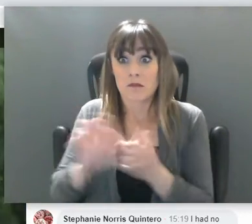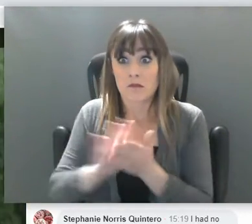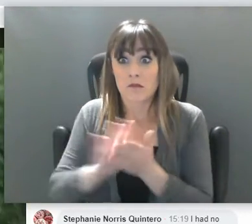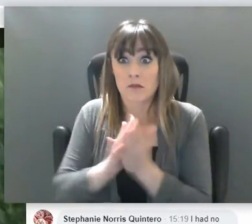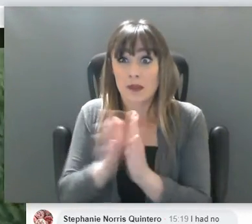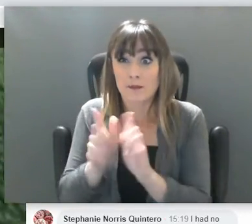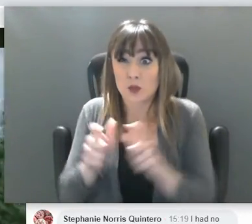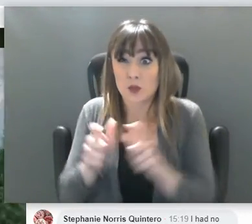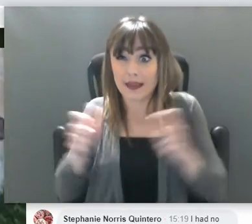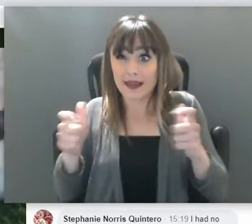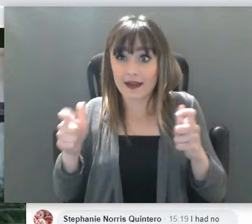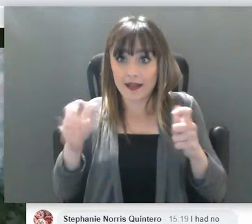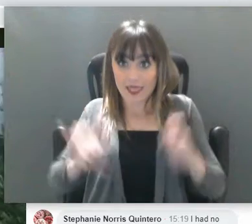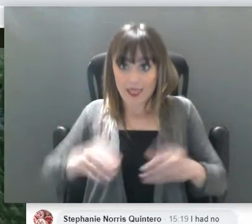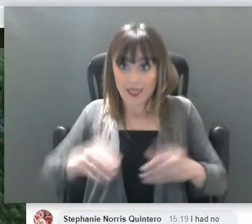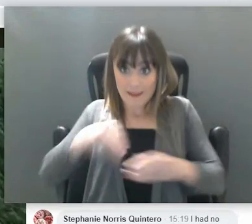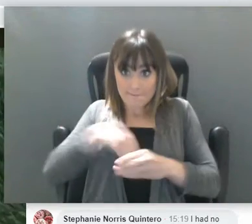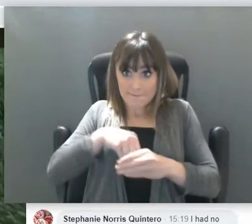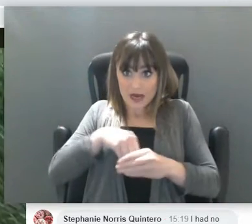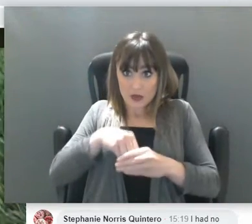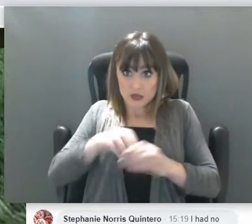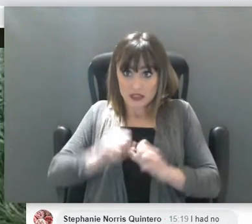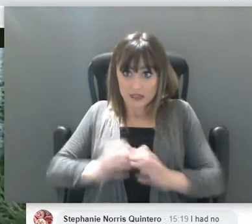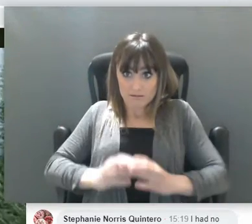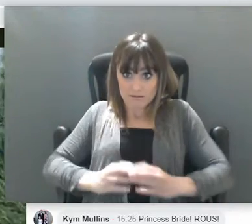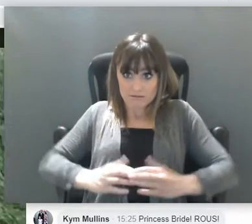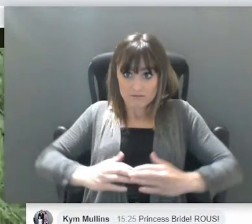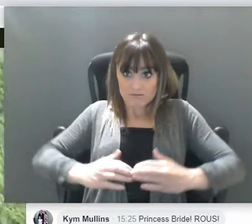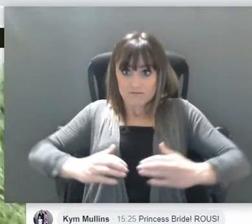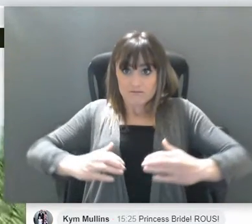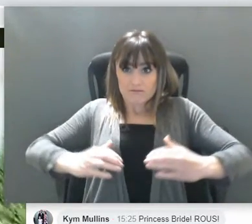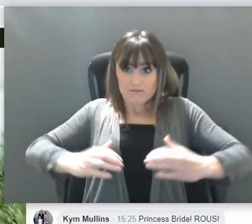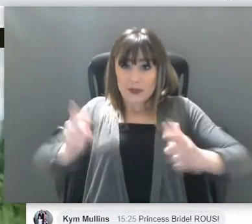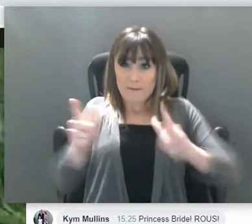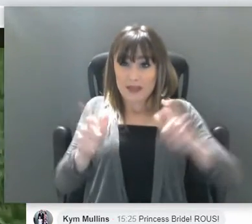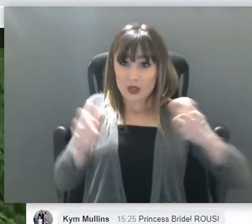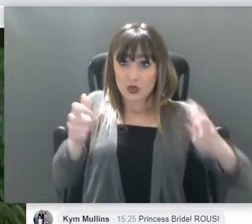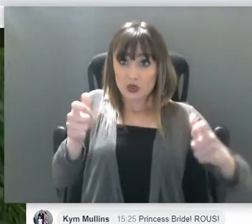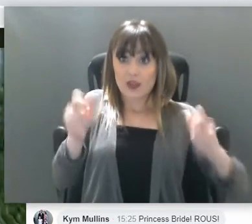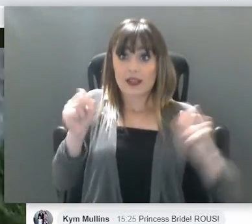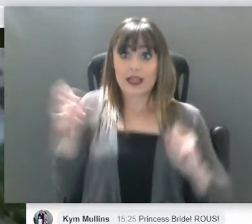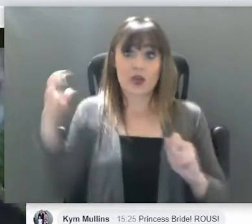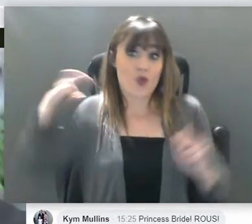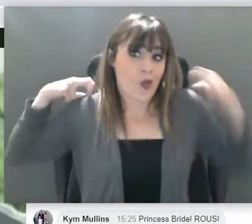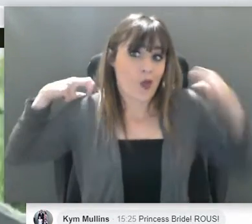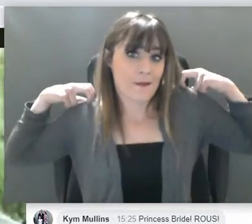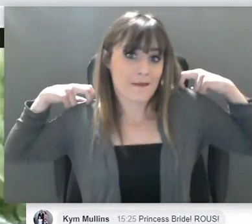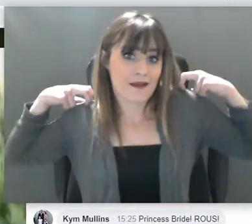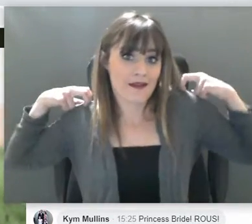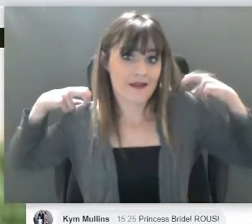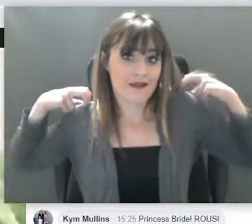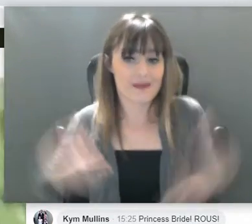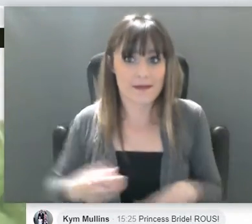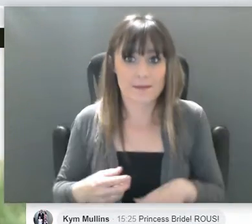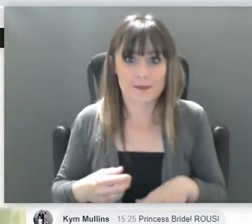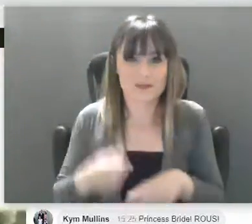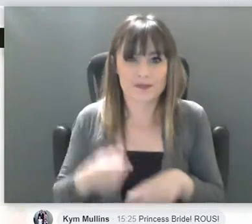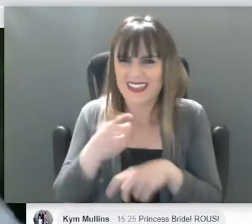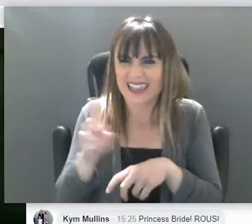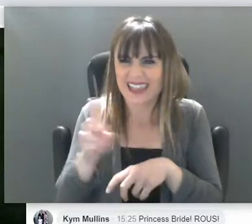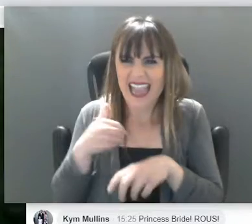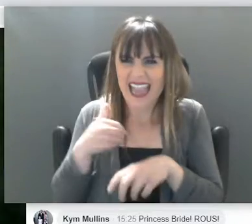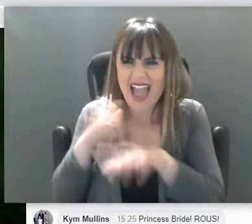expand a little bit, but they'll eventually crawl on her back and they'll all hang on. I don't know if you can see her hands, but she's got almost human-like hands. They're great for